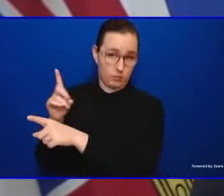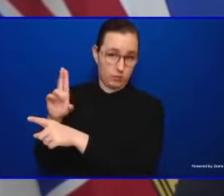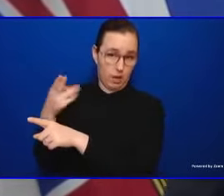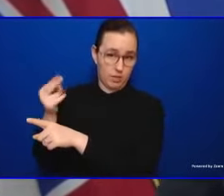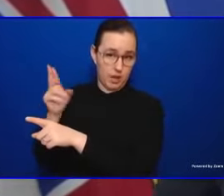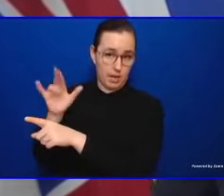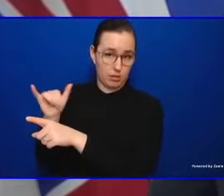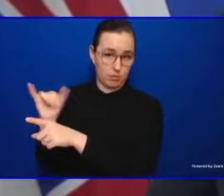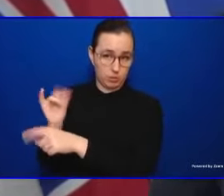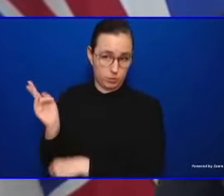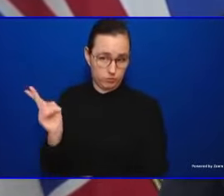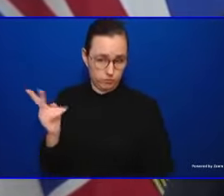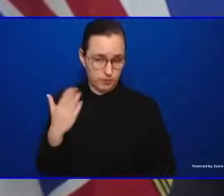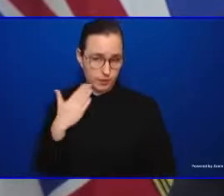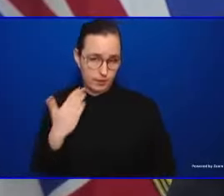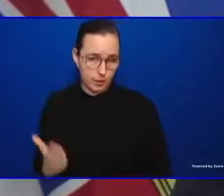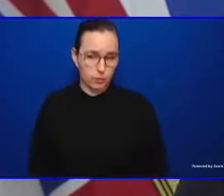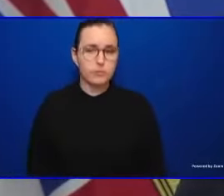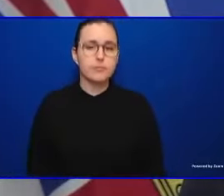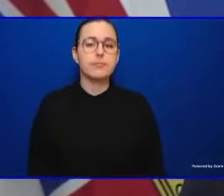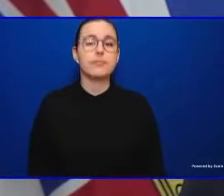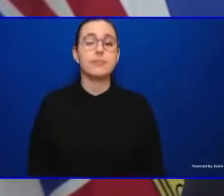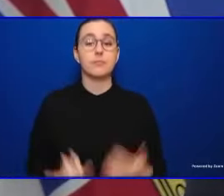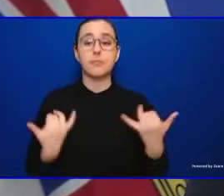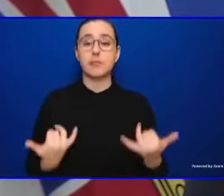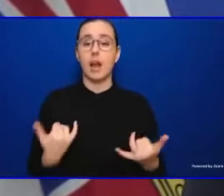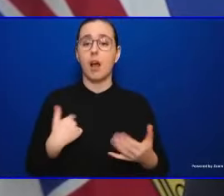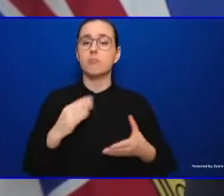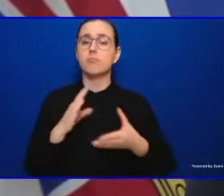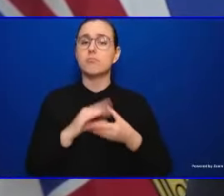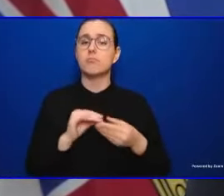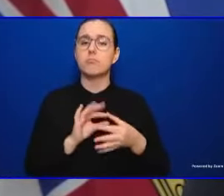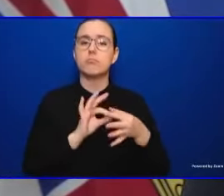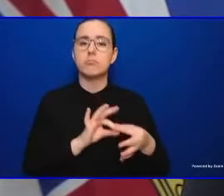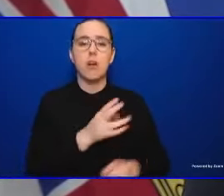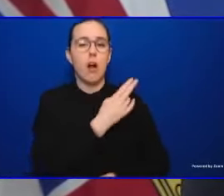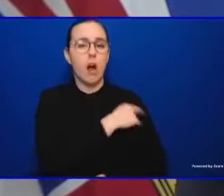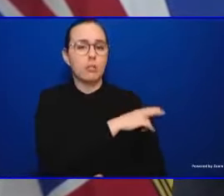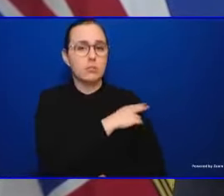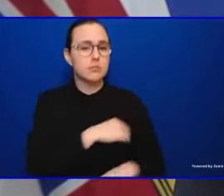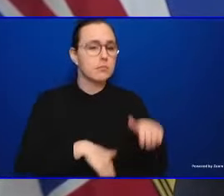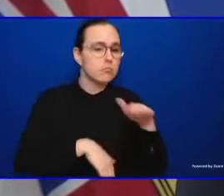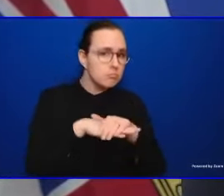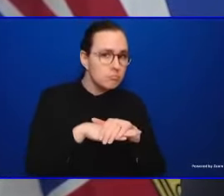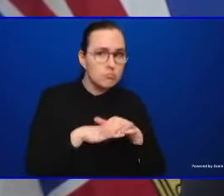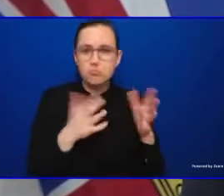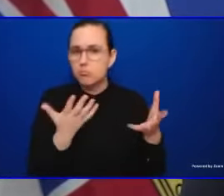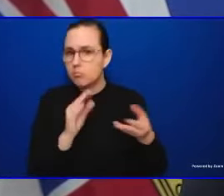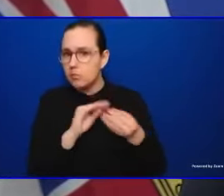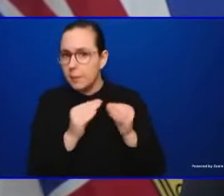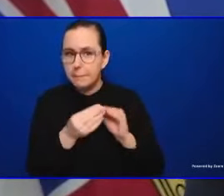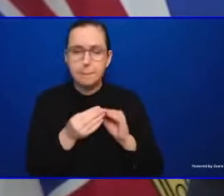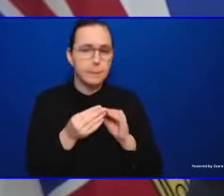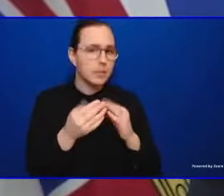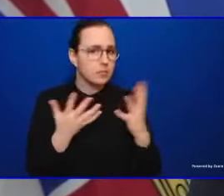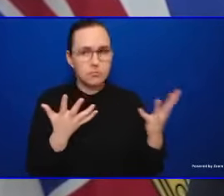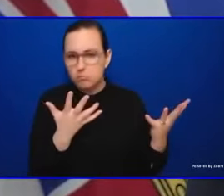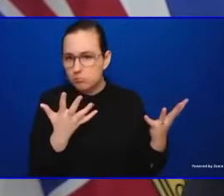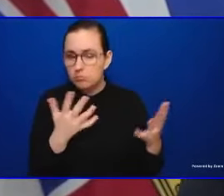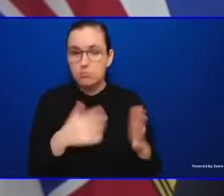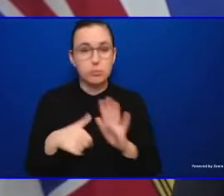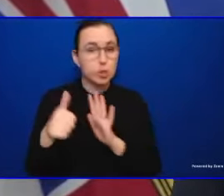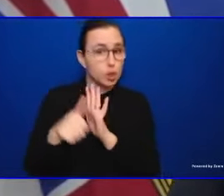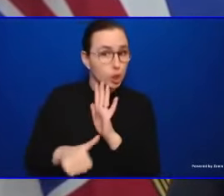on immunization, surgical postponements, and our inventory of rapid tests. With respect